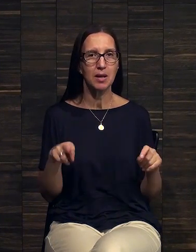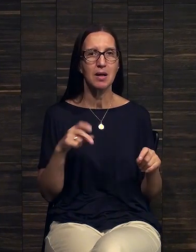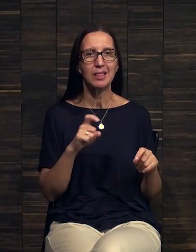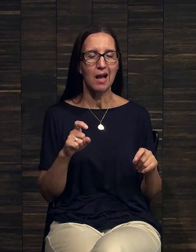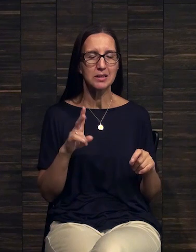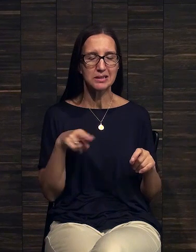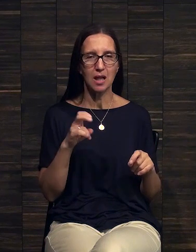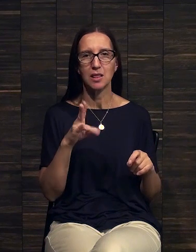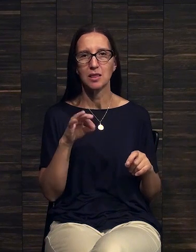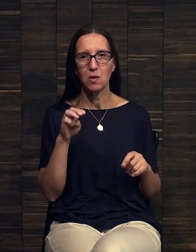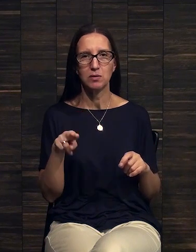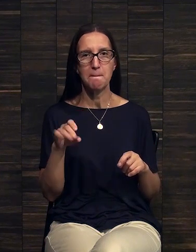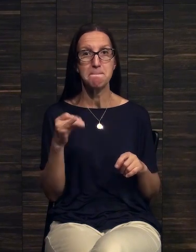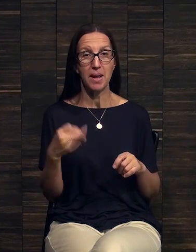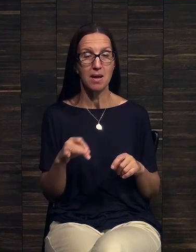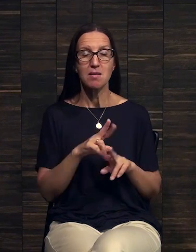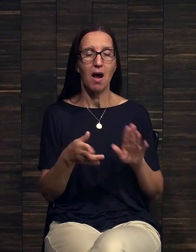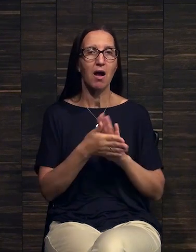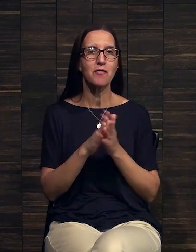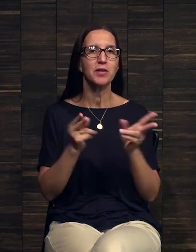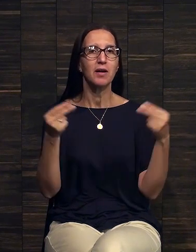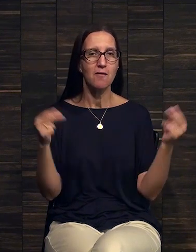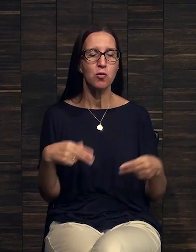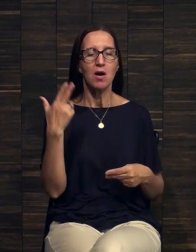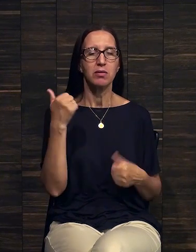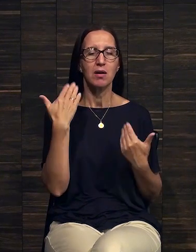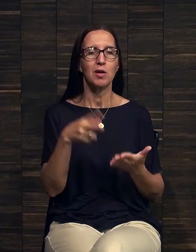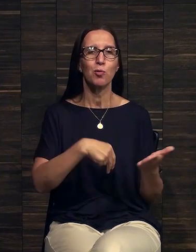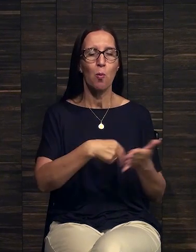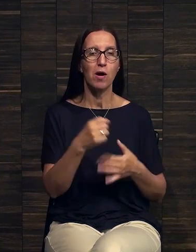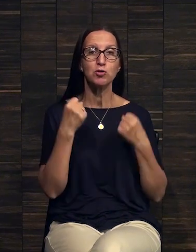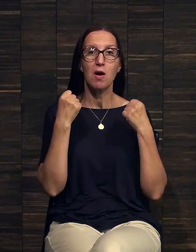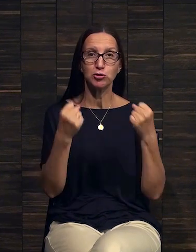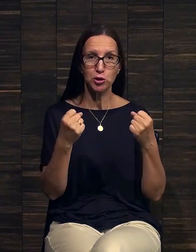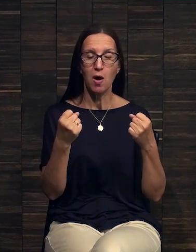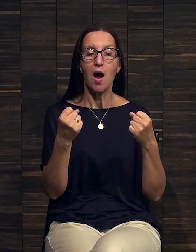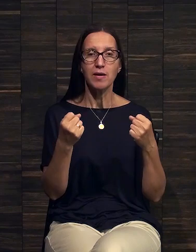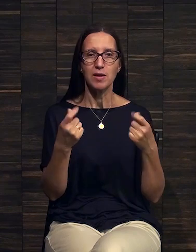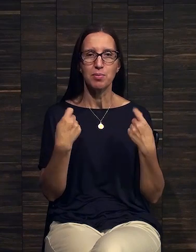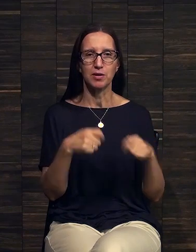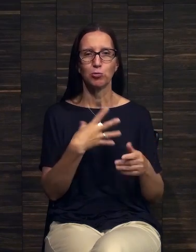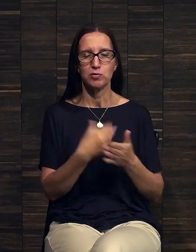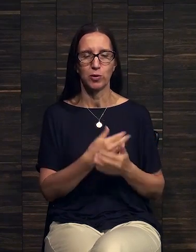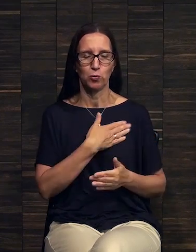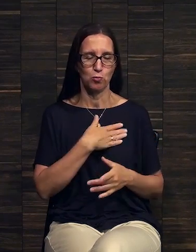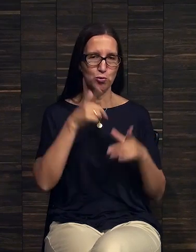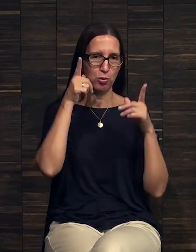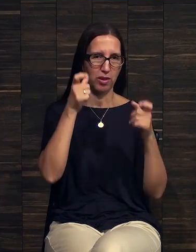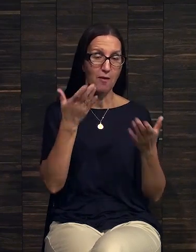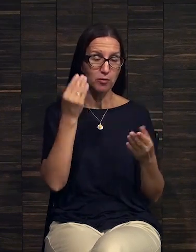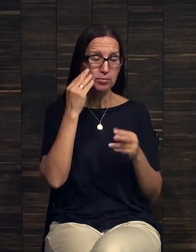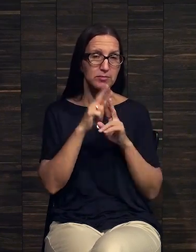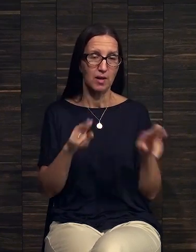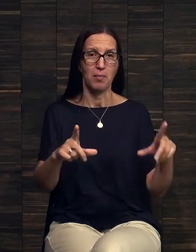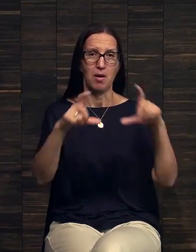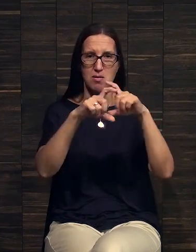It does not pay. So it's like an agreement, small font. Yes, you buy a car, but alongside you